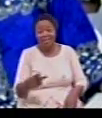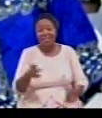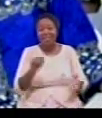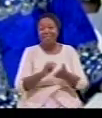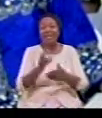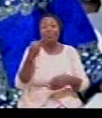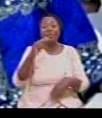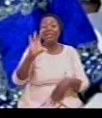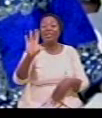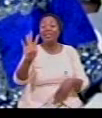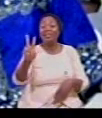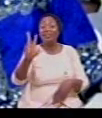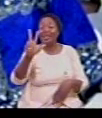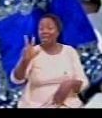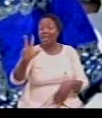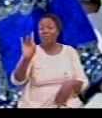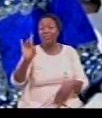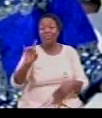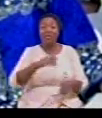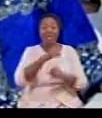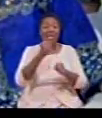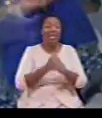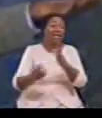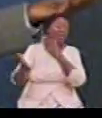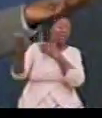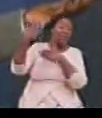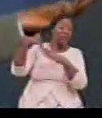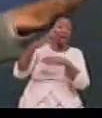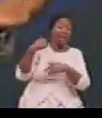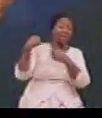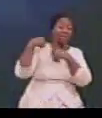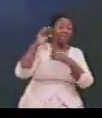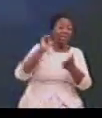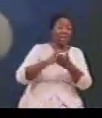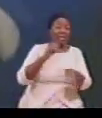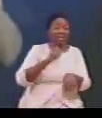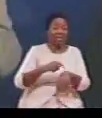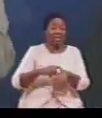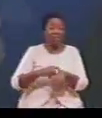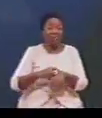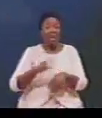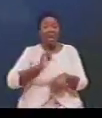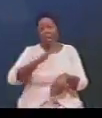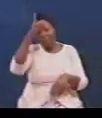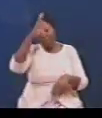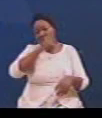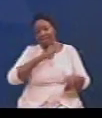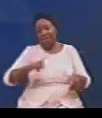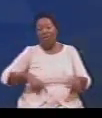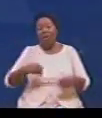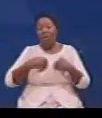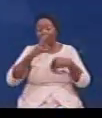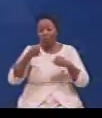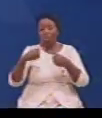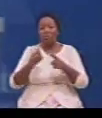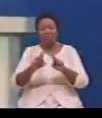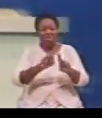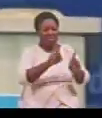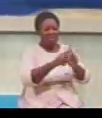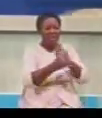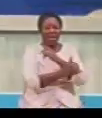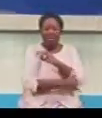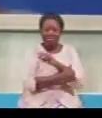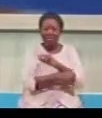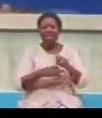was 34 years ago. And since that time, I've been going to many countries. I've been